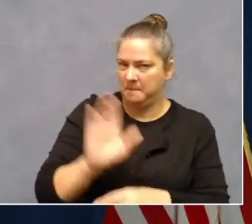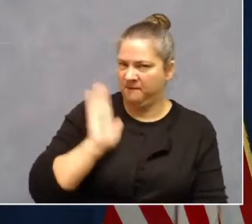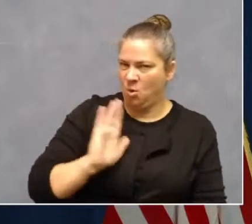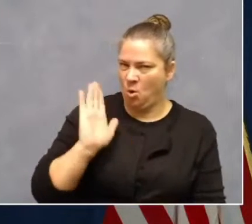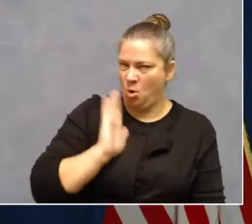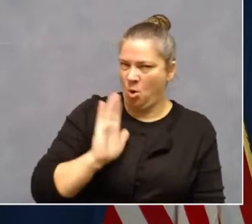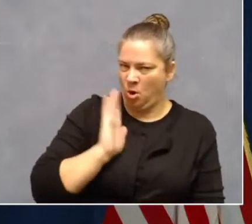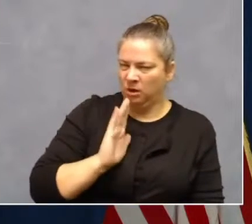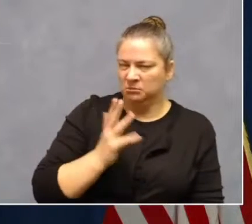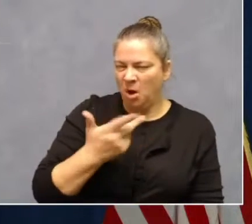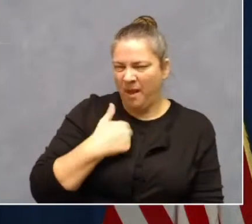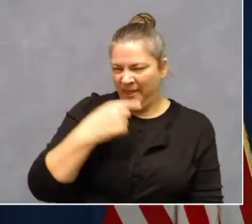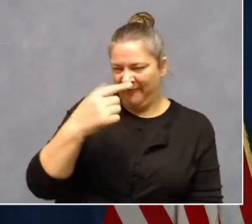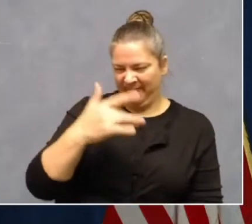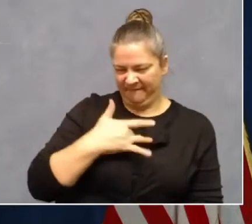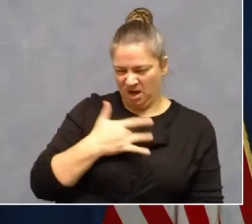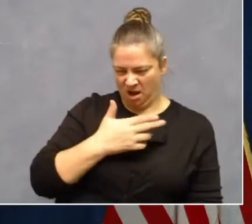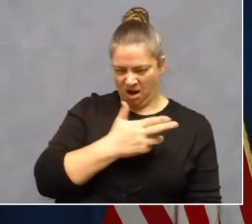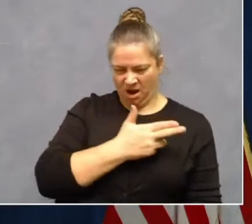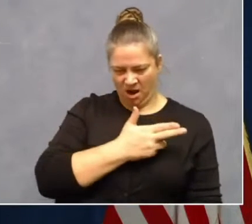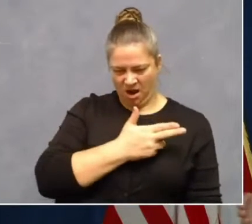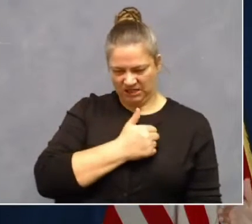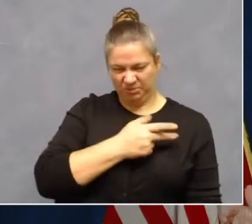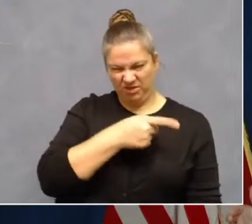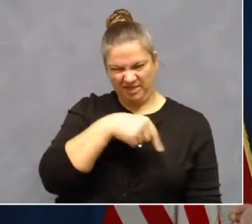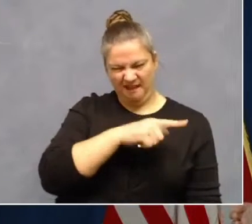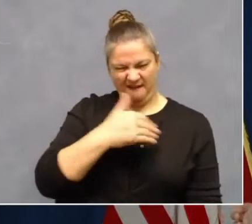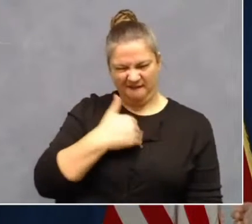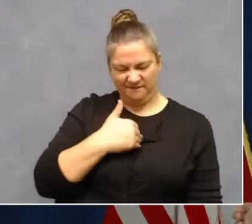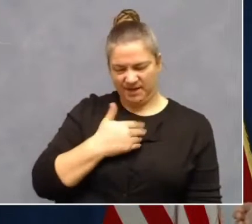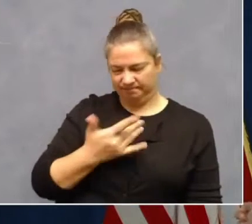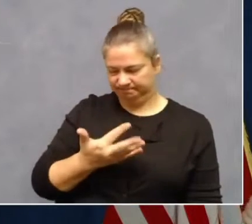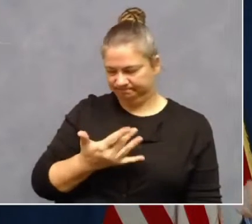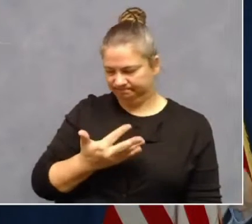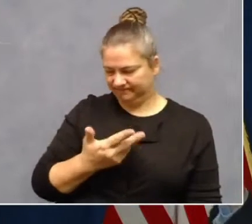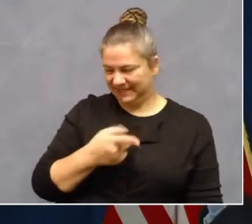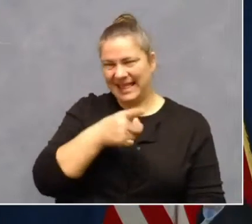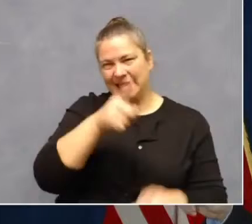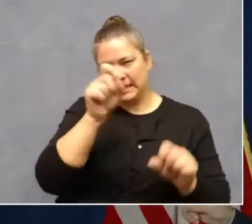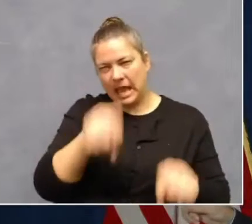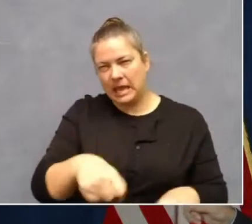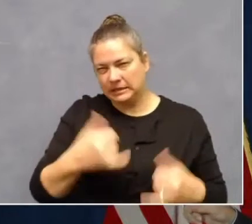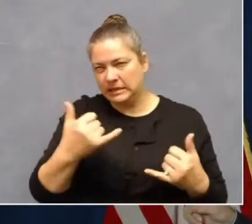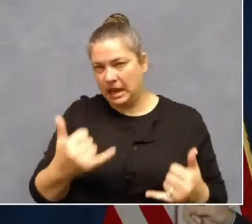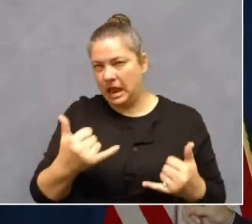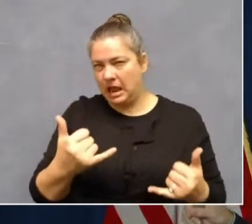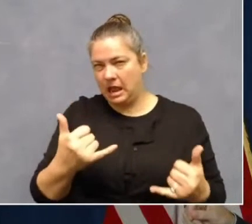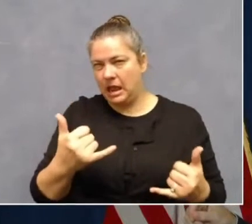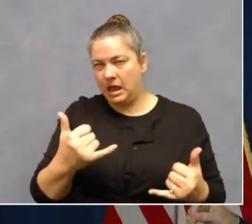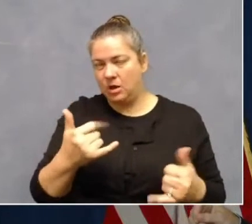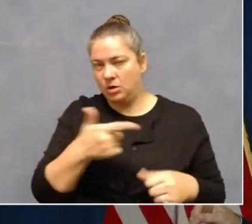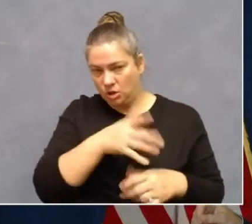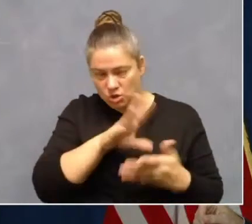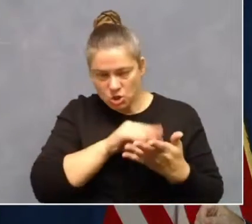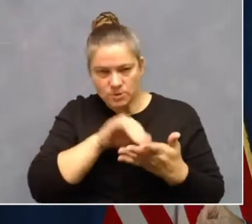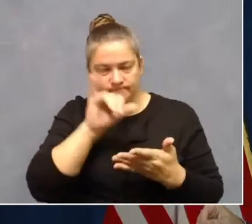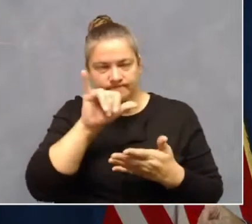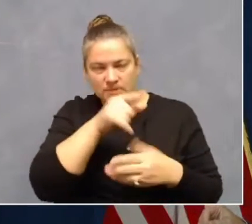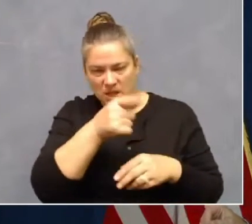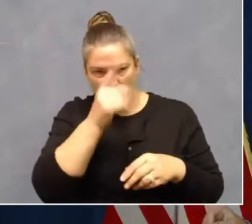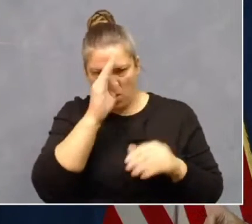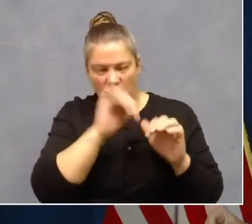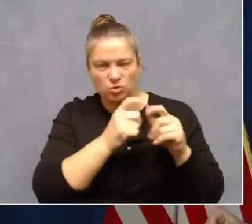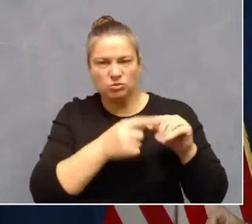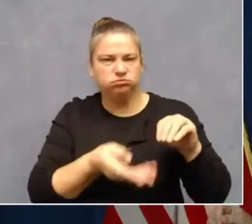we think hospitals have a larger ability this time around, if necessary, to increase the number of beds in their